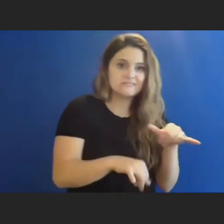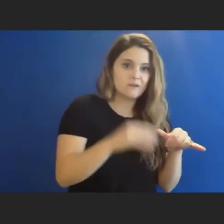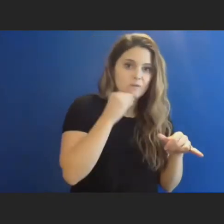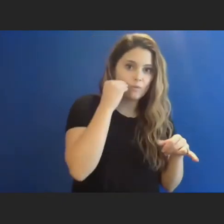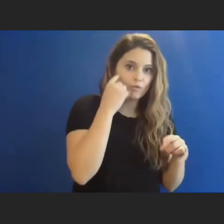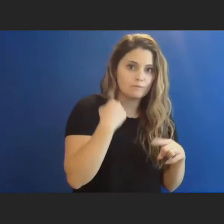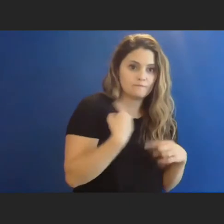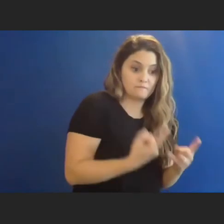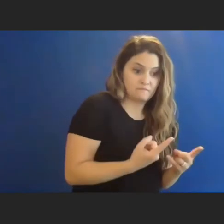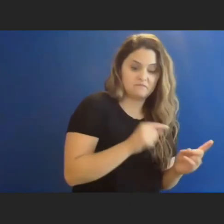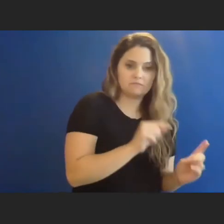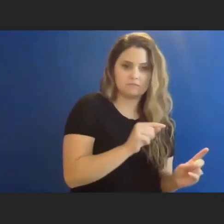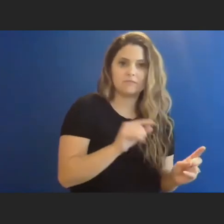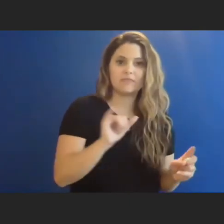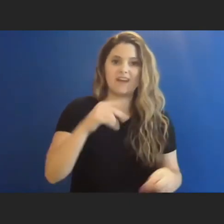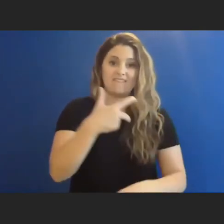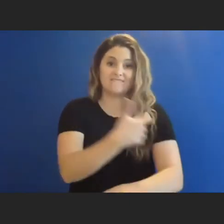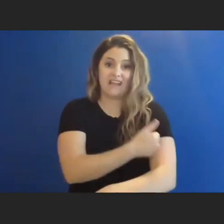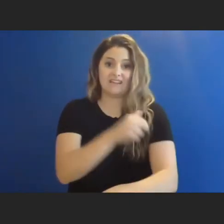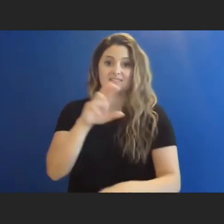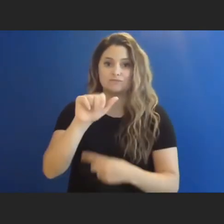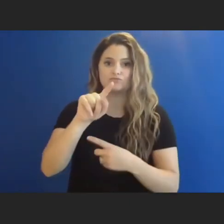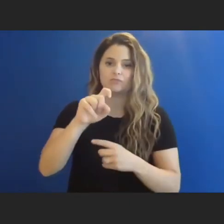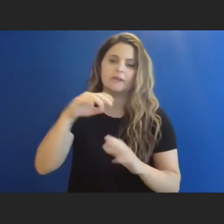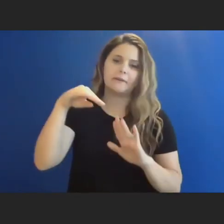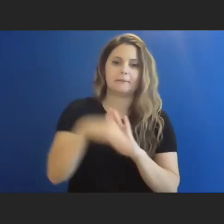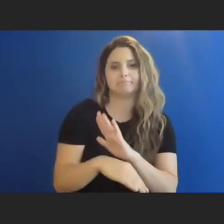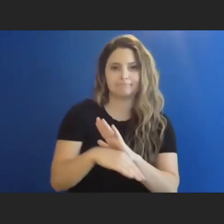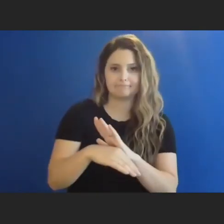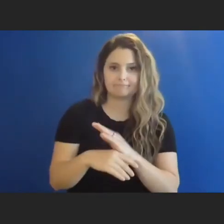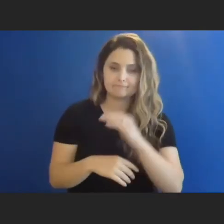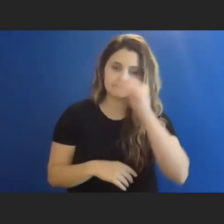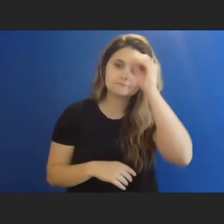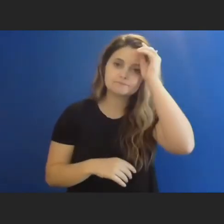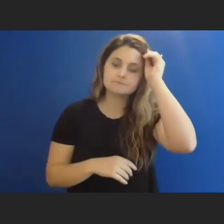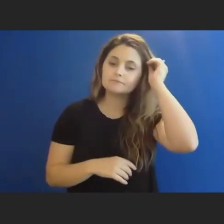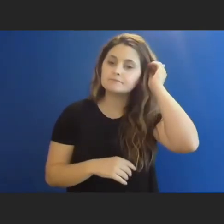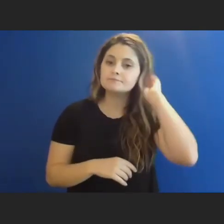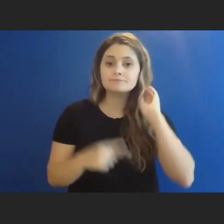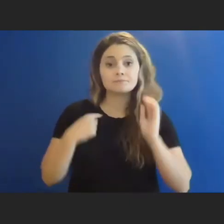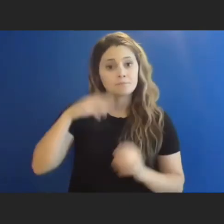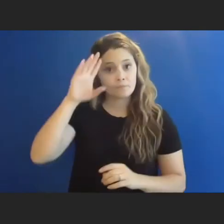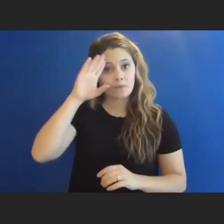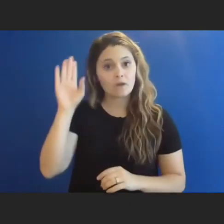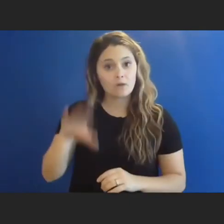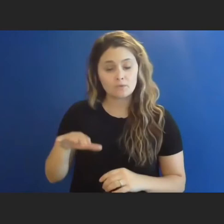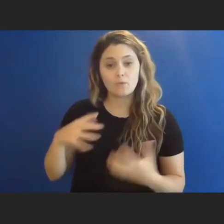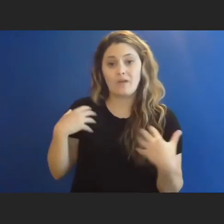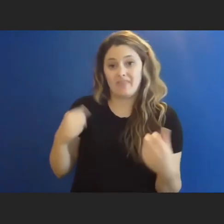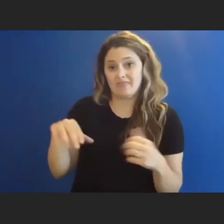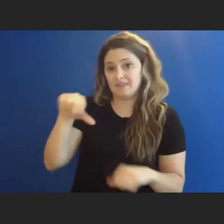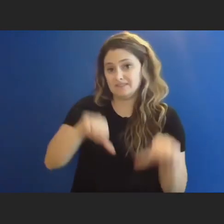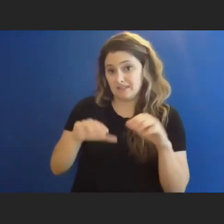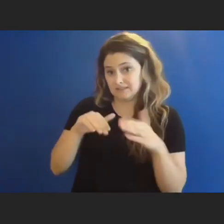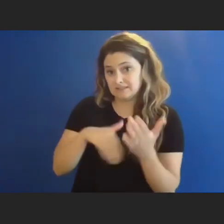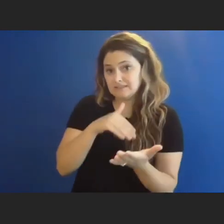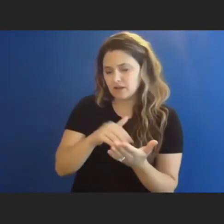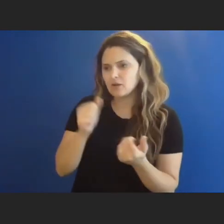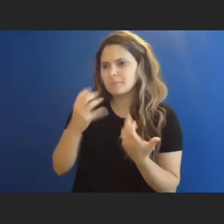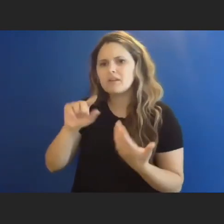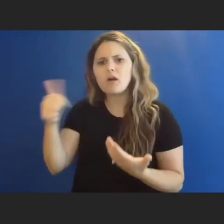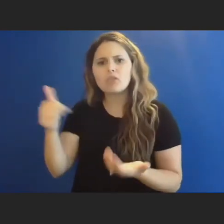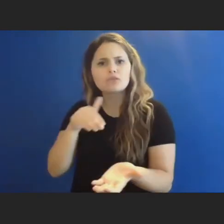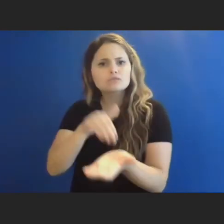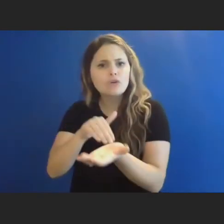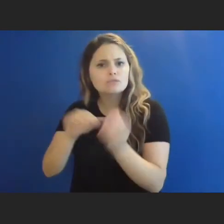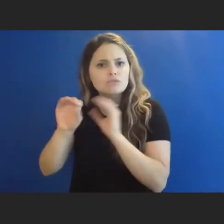that our vaccination rate has dropped off. I know that the Health Sciences Center, and I know that many physicians' offices